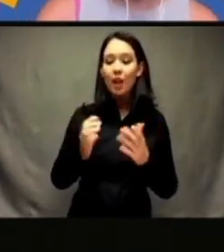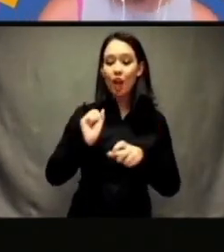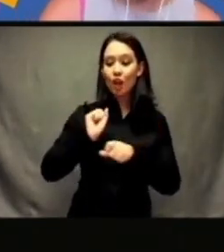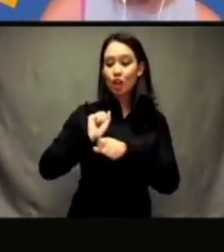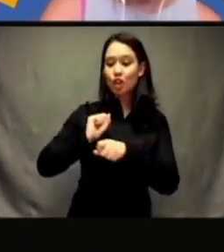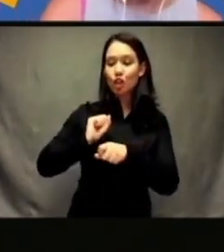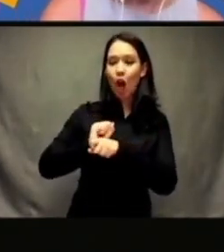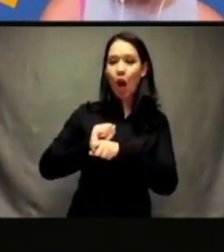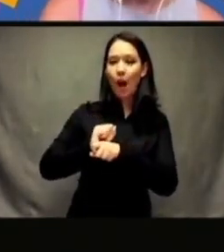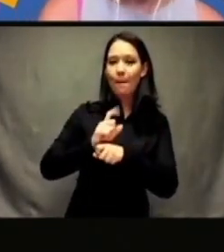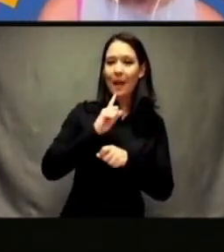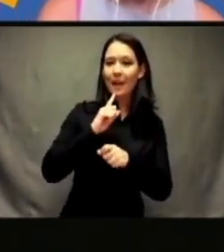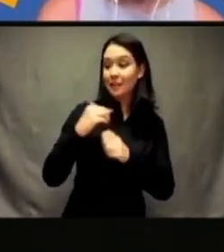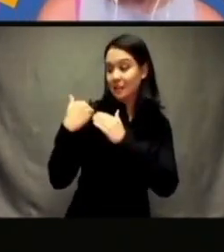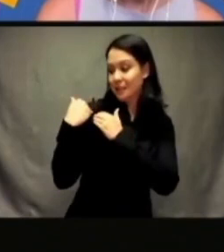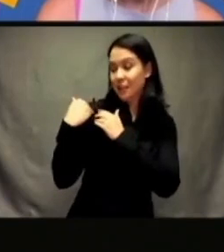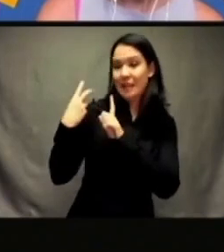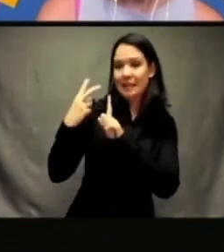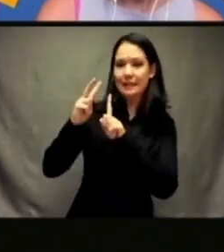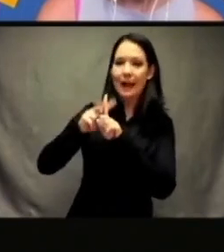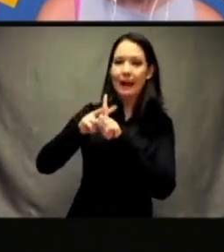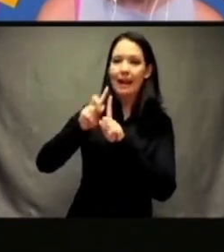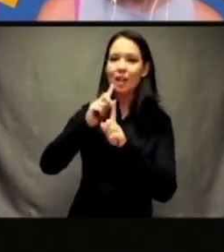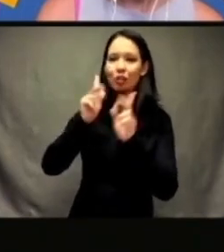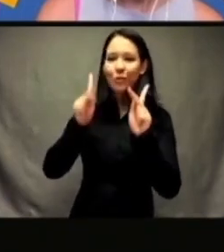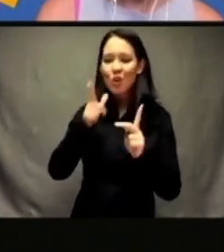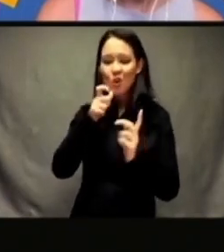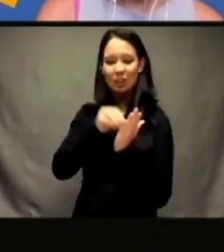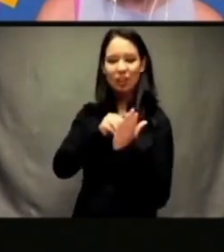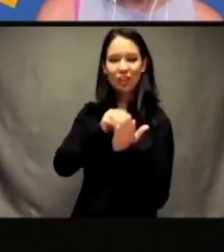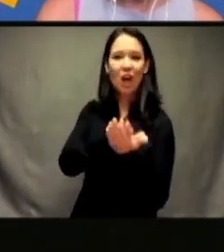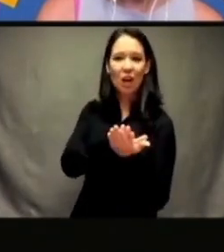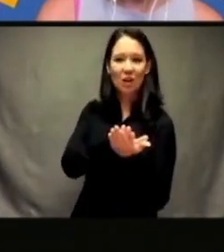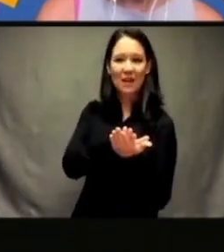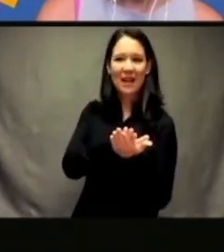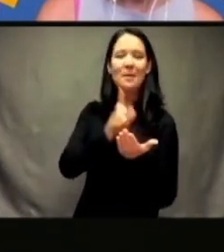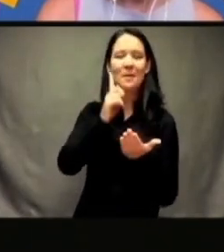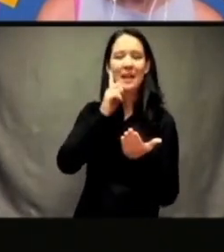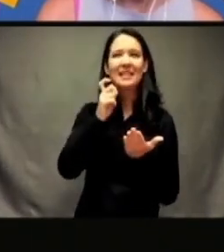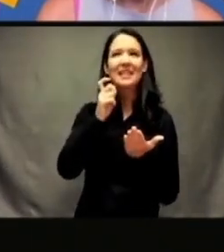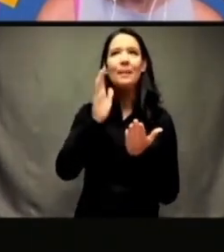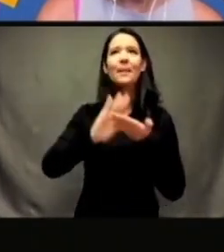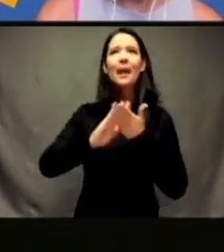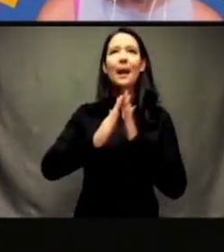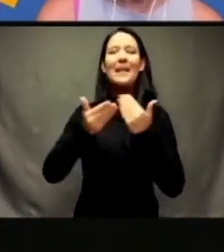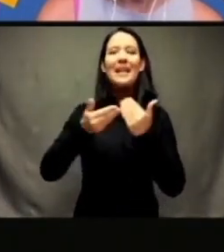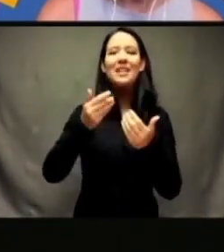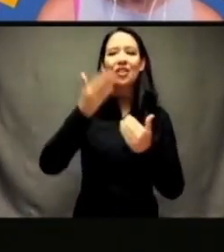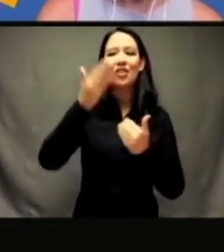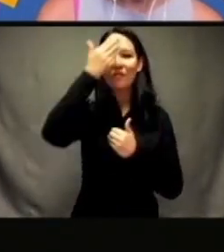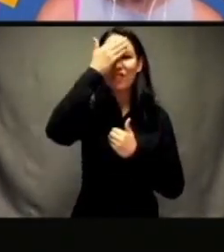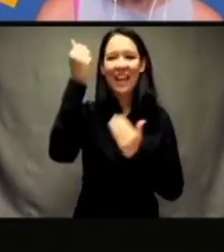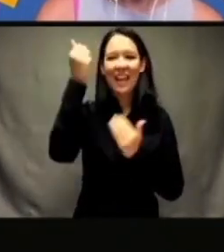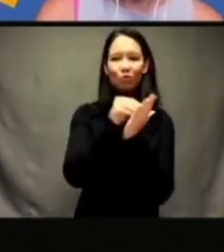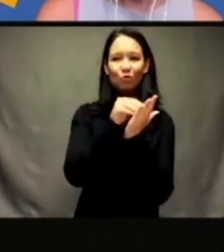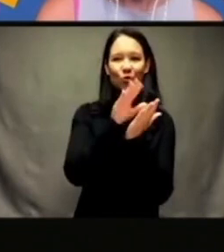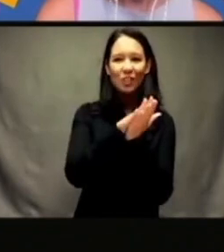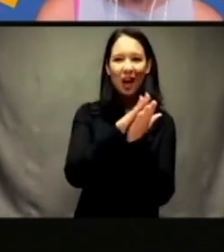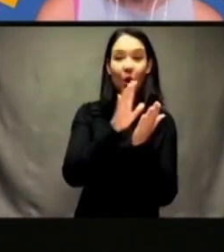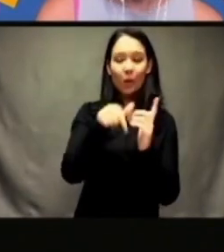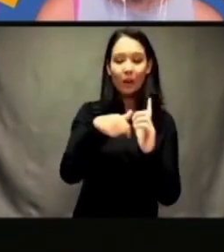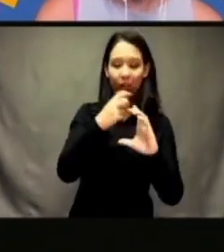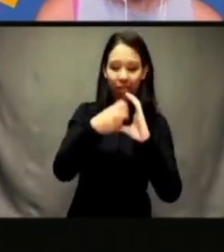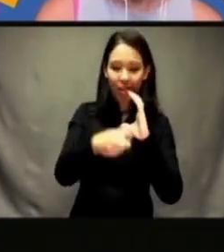assigned to somebody during a workshop series, because it can be really easy to forget to document when you're engrossed in your